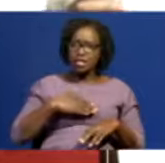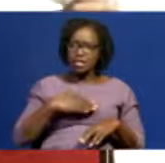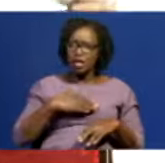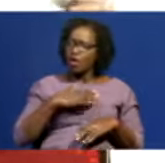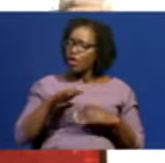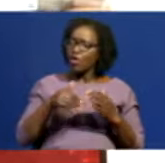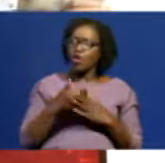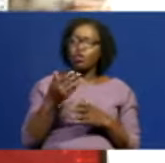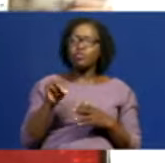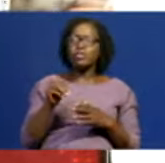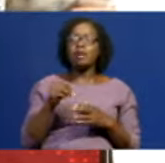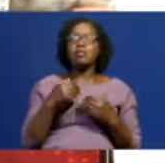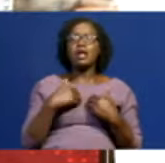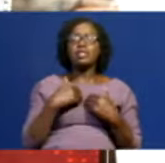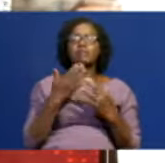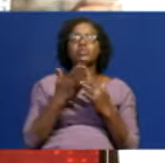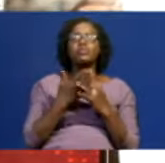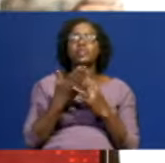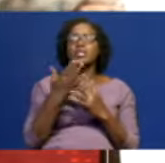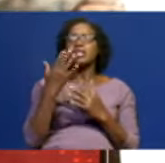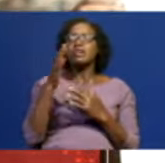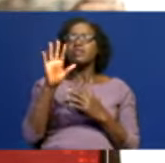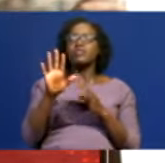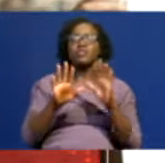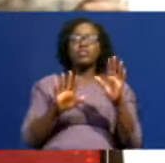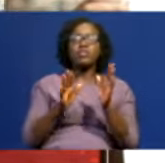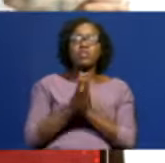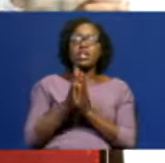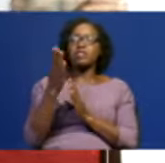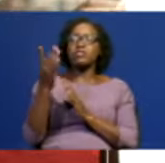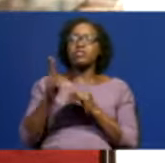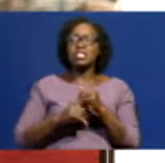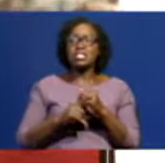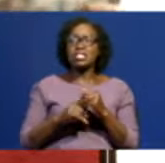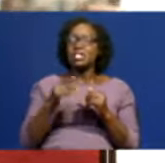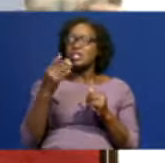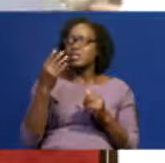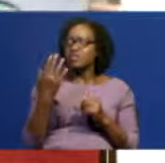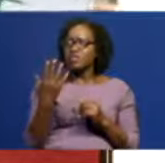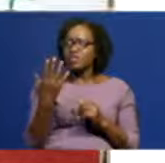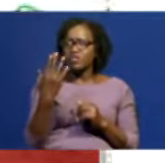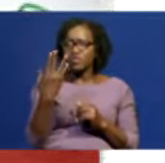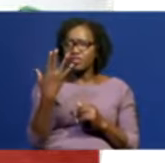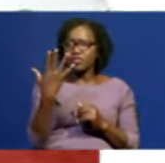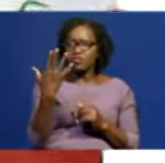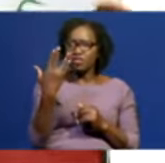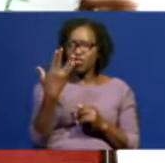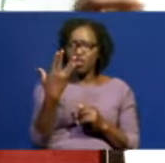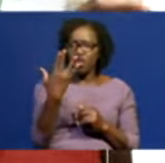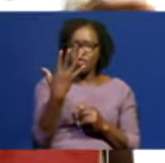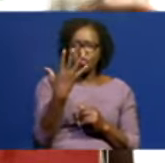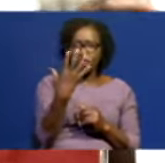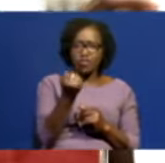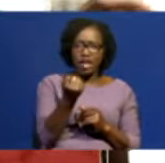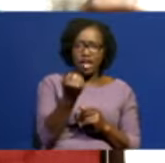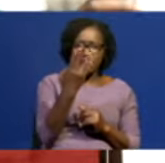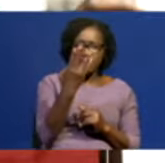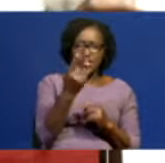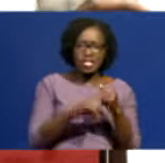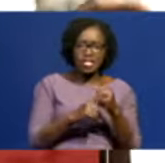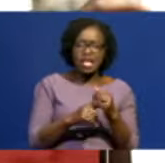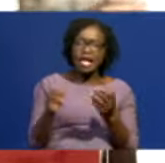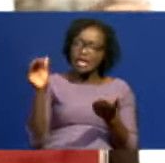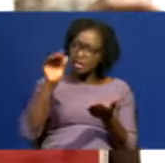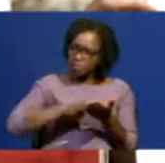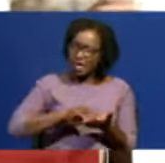all of them scored between 55 and 56 marks. It was 54, 55, 56. Then it is repeated again,